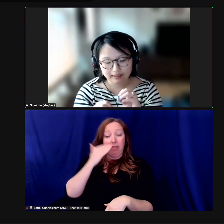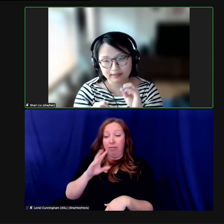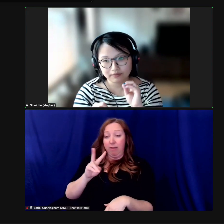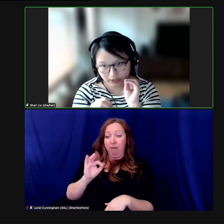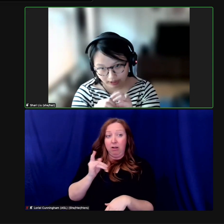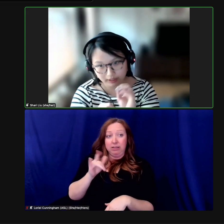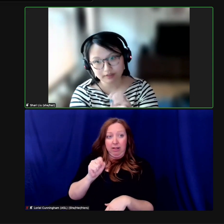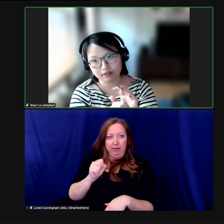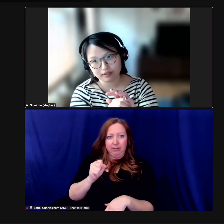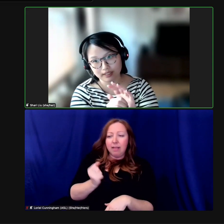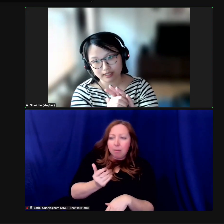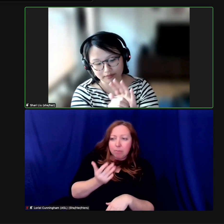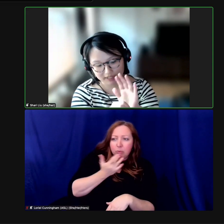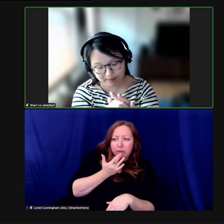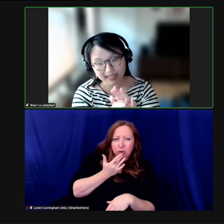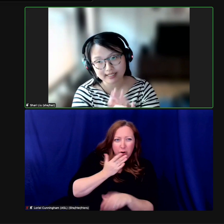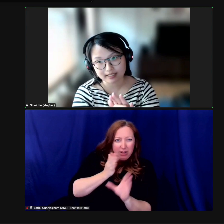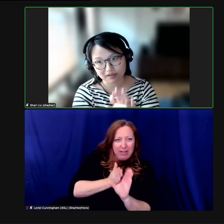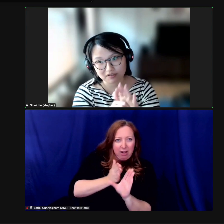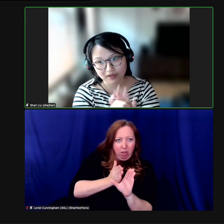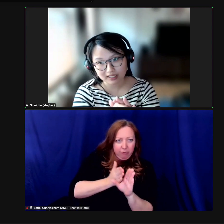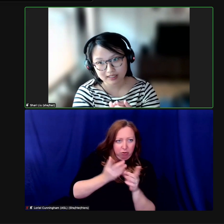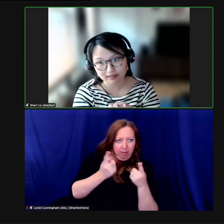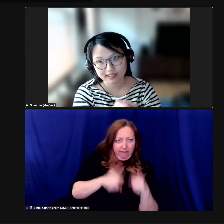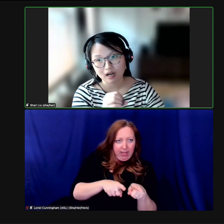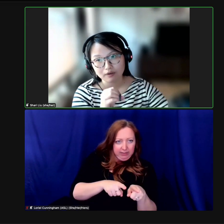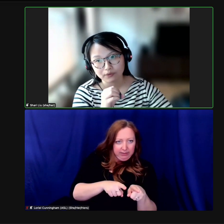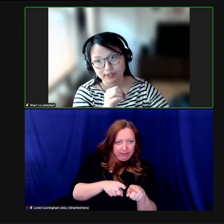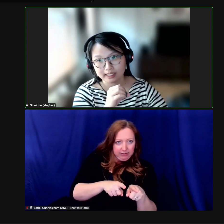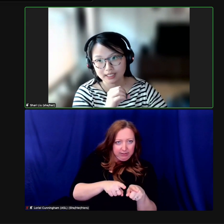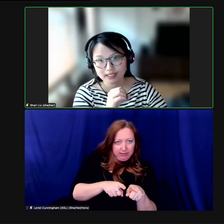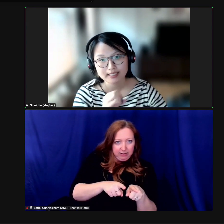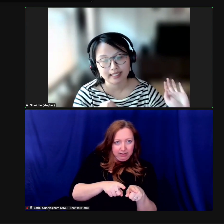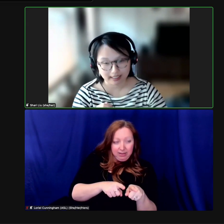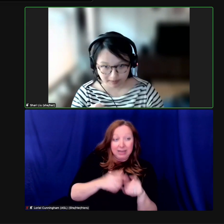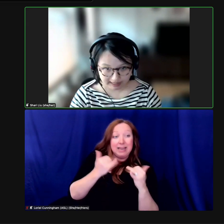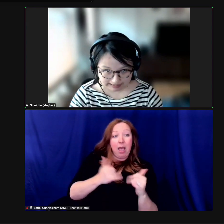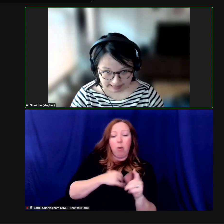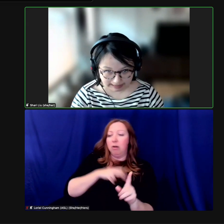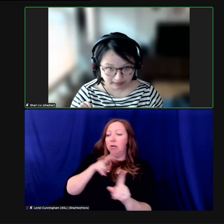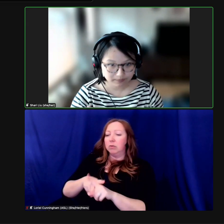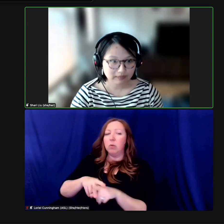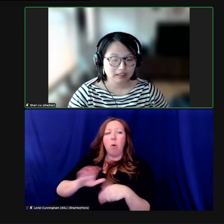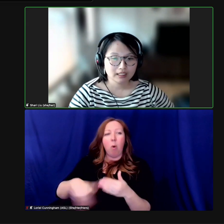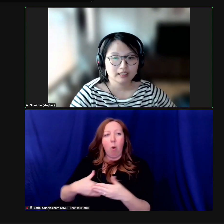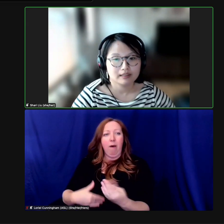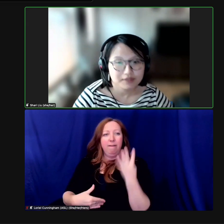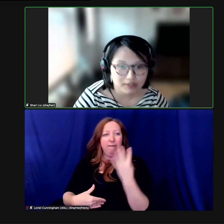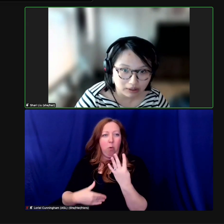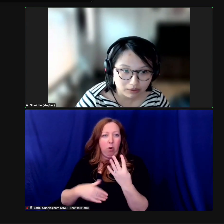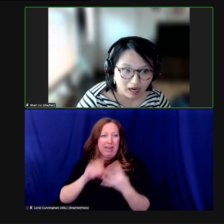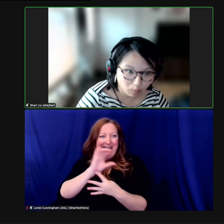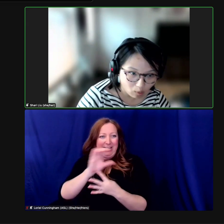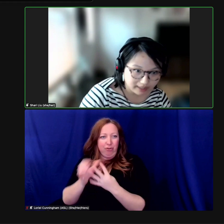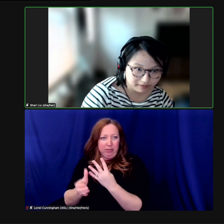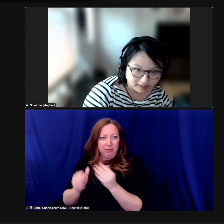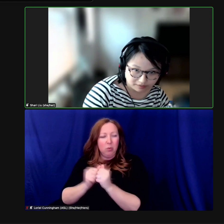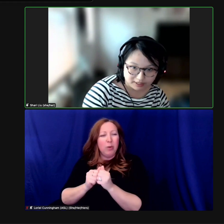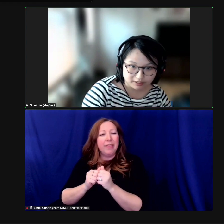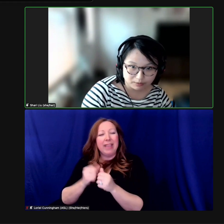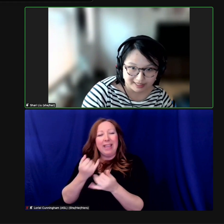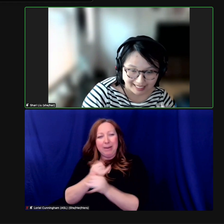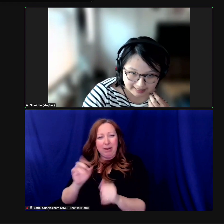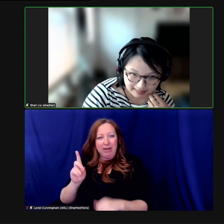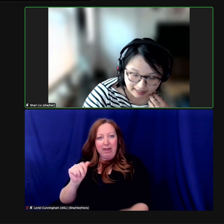events, return the responses of those voxels to all four conditions in independent data. So one of